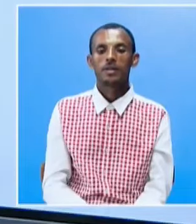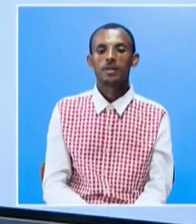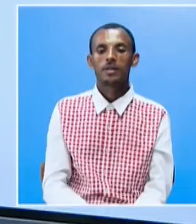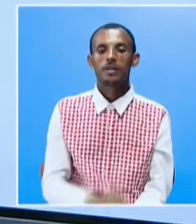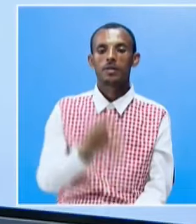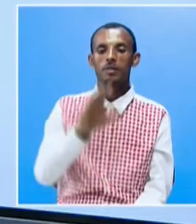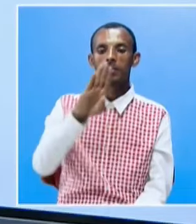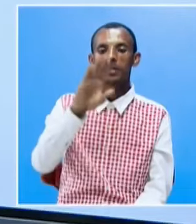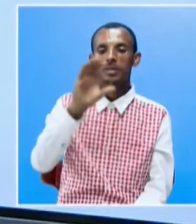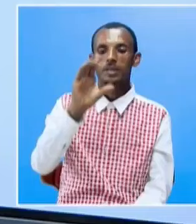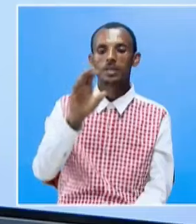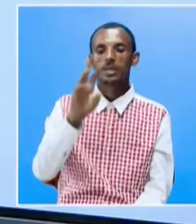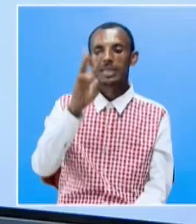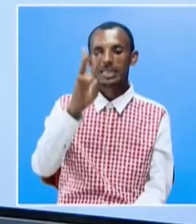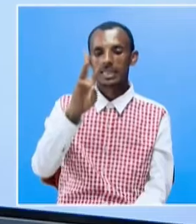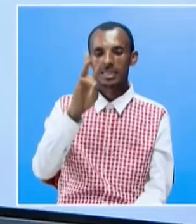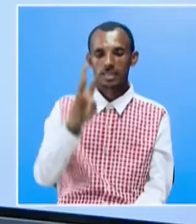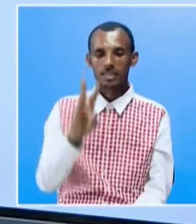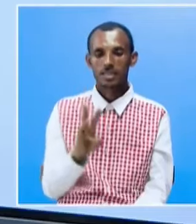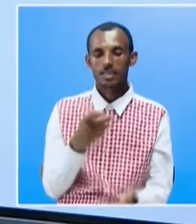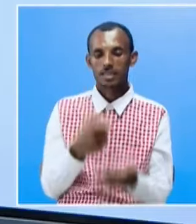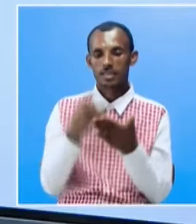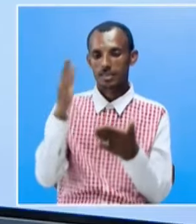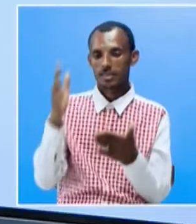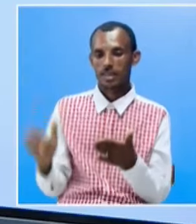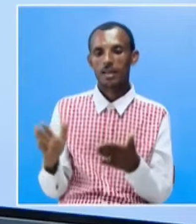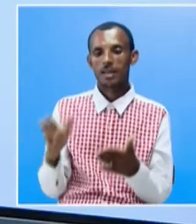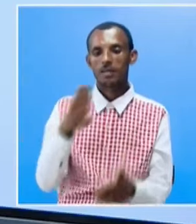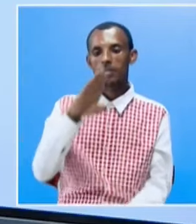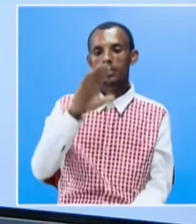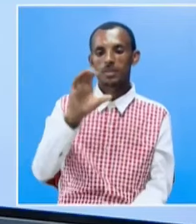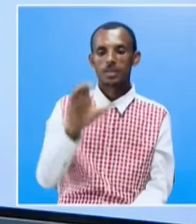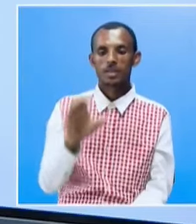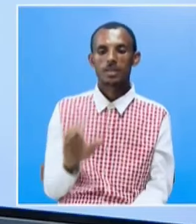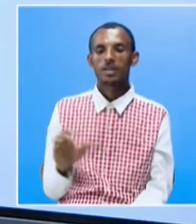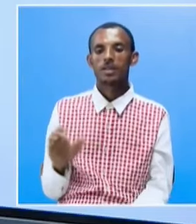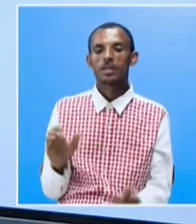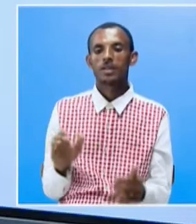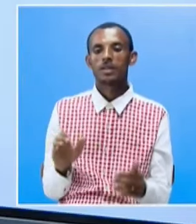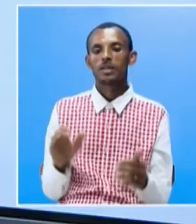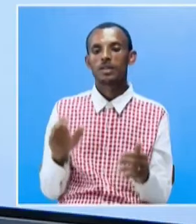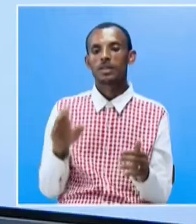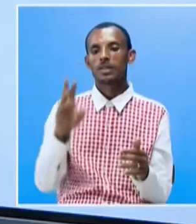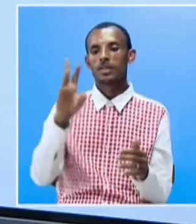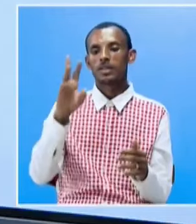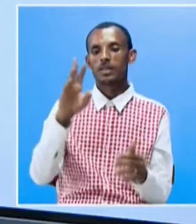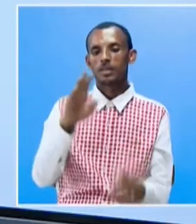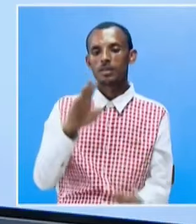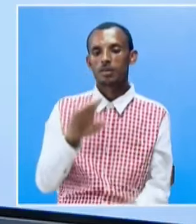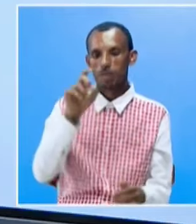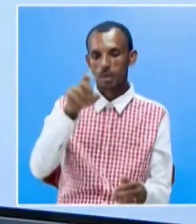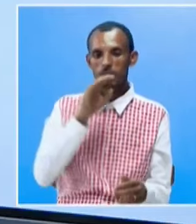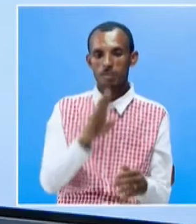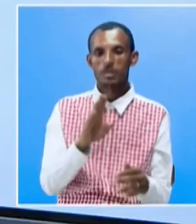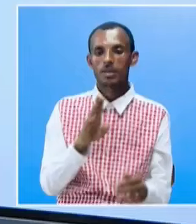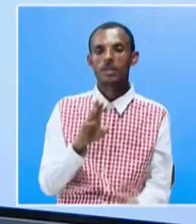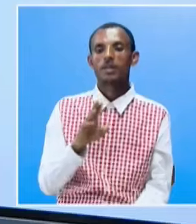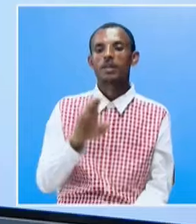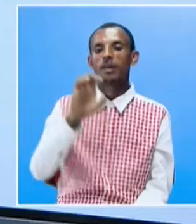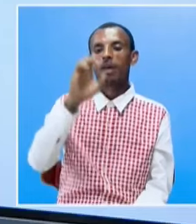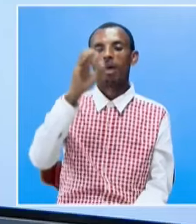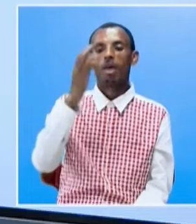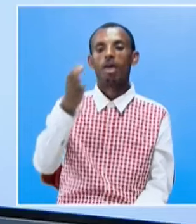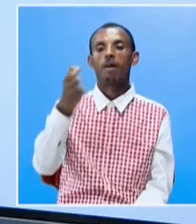is 6 units. So this side, BC, fits on 6 units. It must fit on